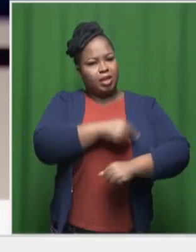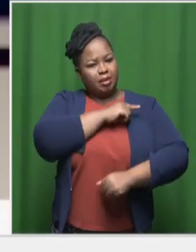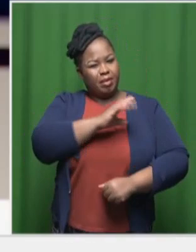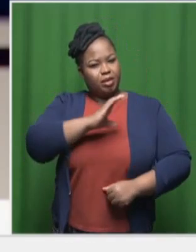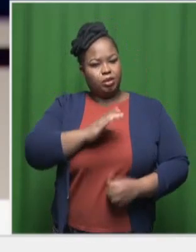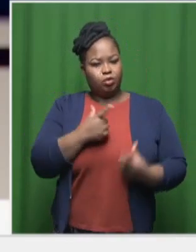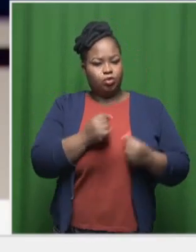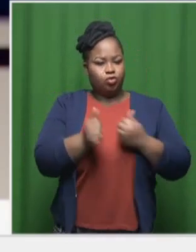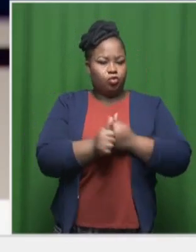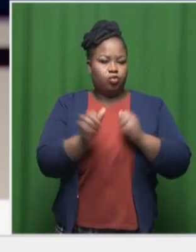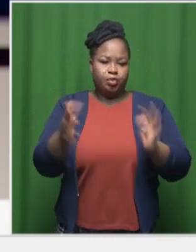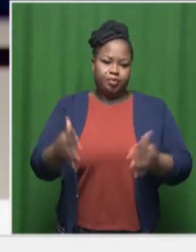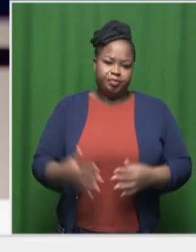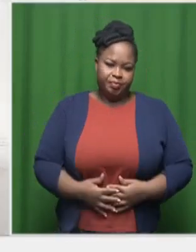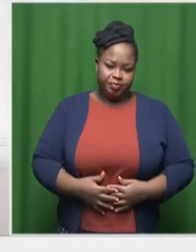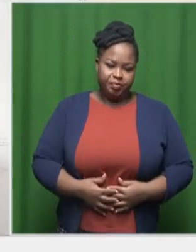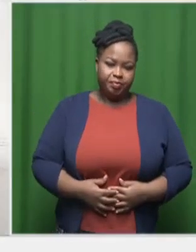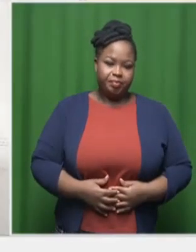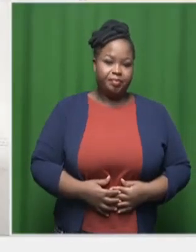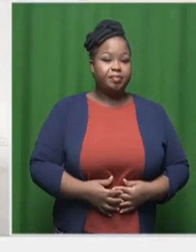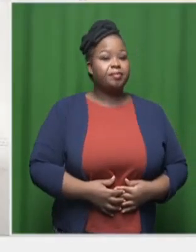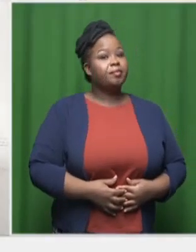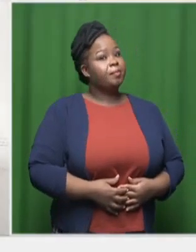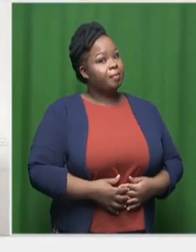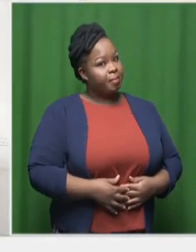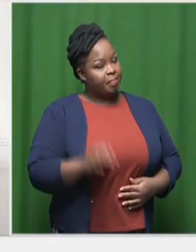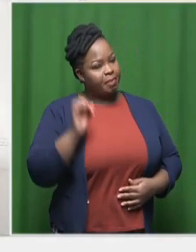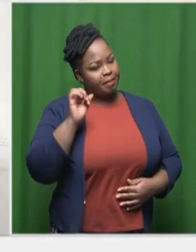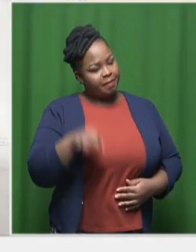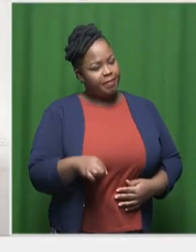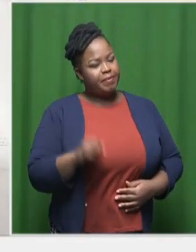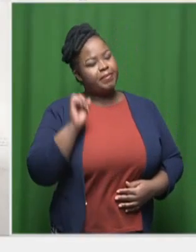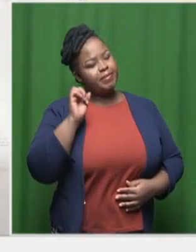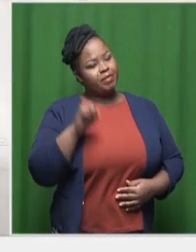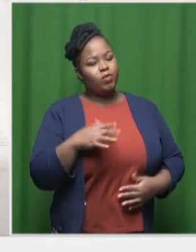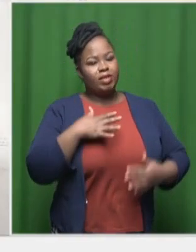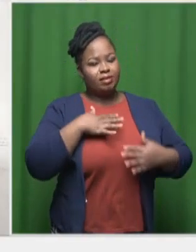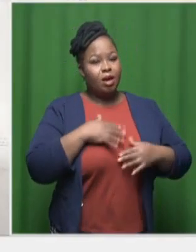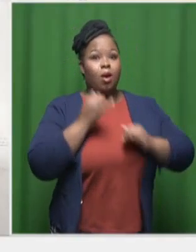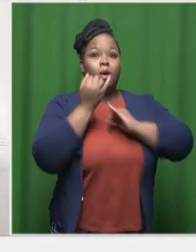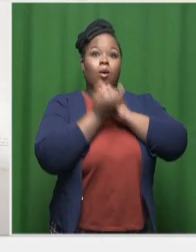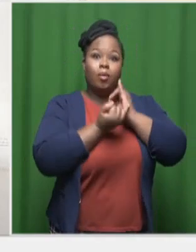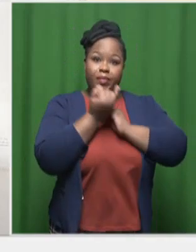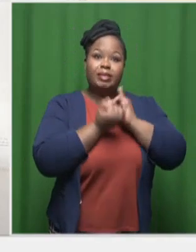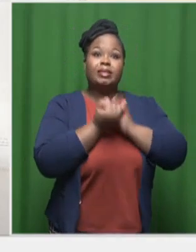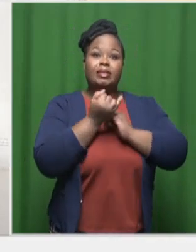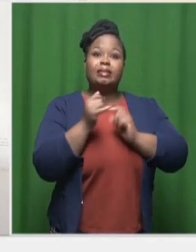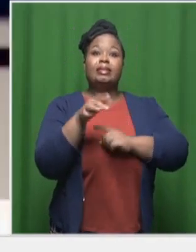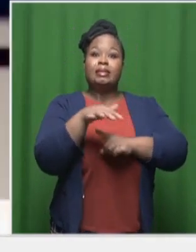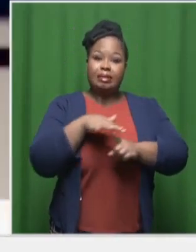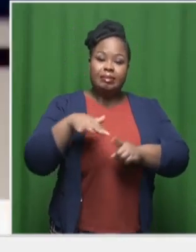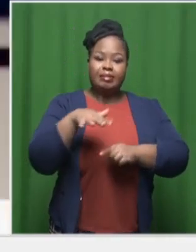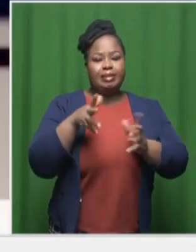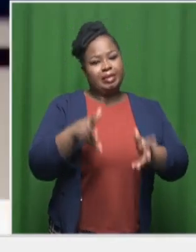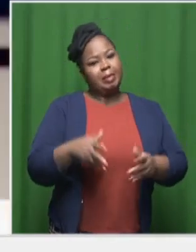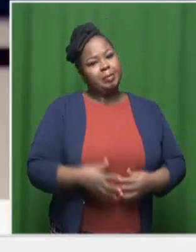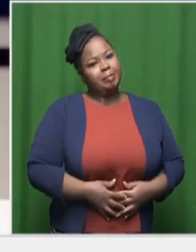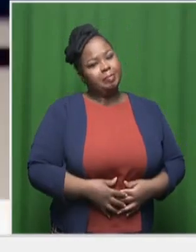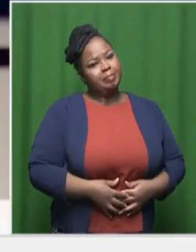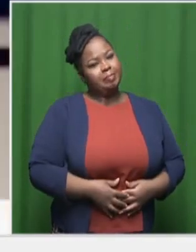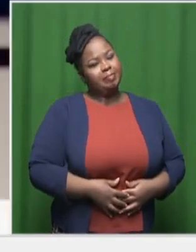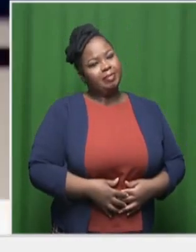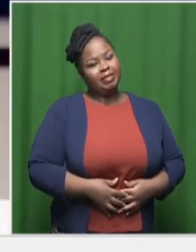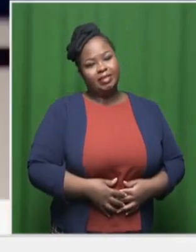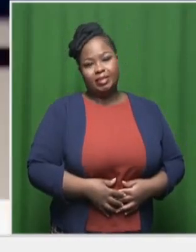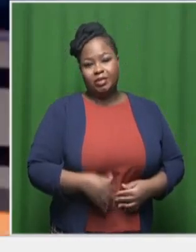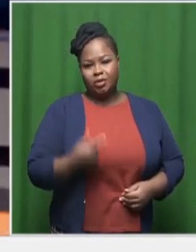It's just been incredible. And it is, of course, highly, highly contested terrain. Extremely. Were you ever